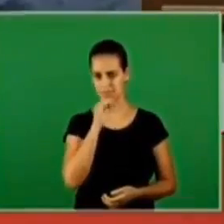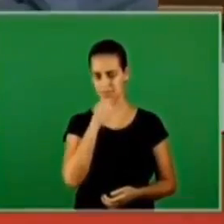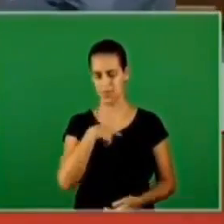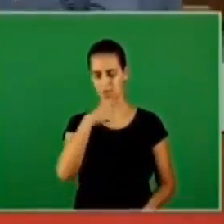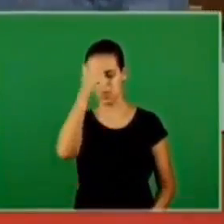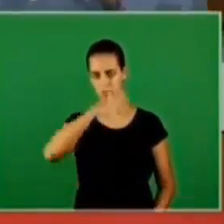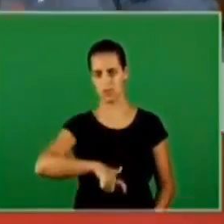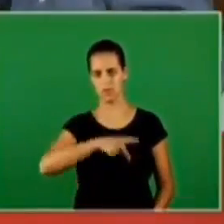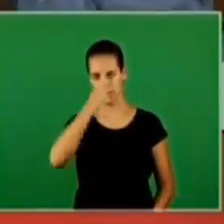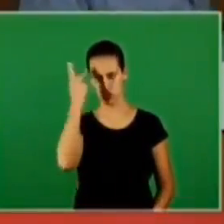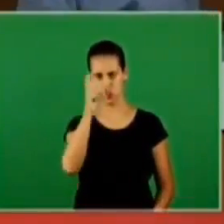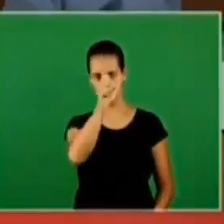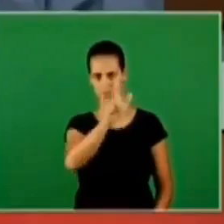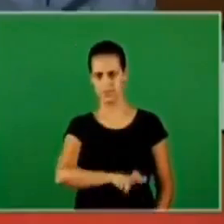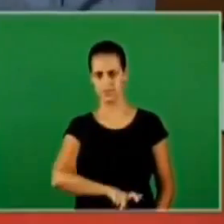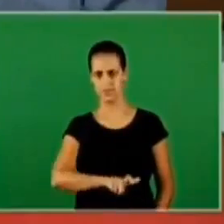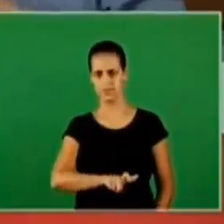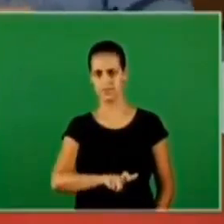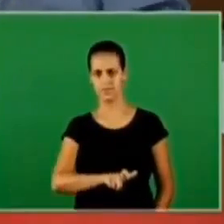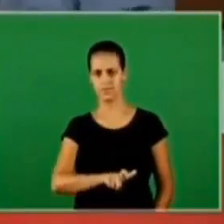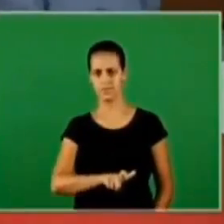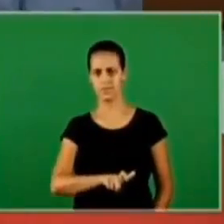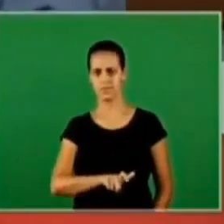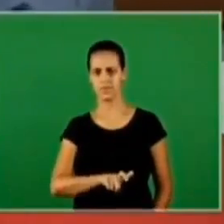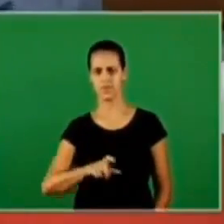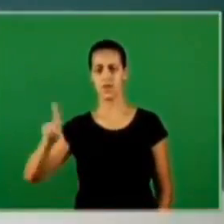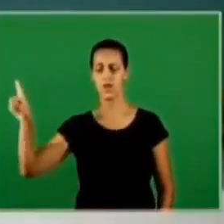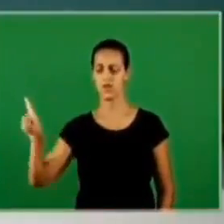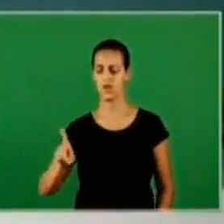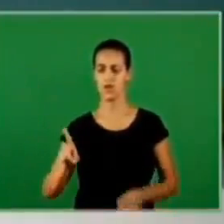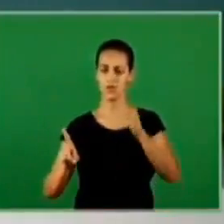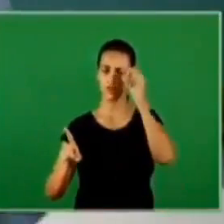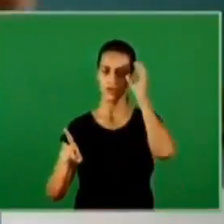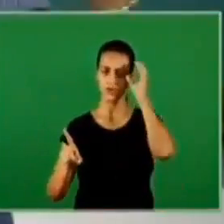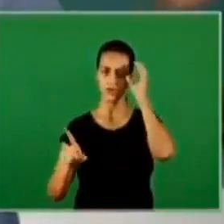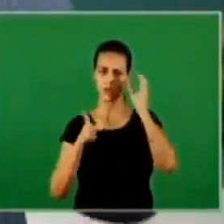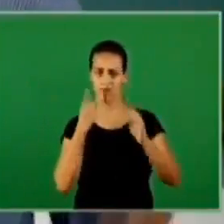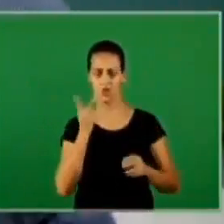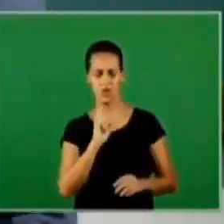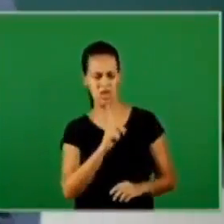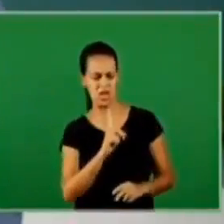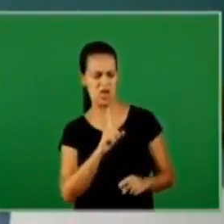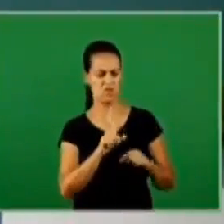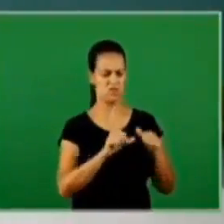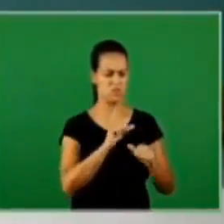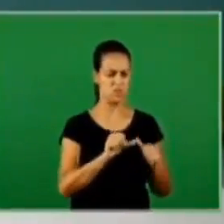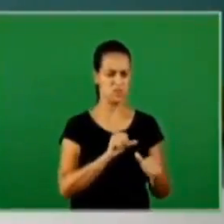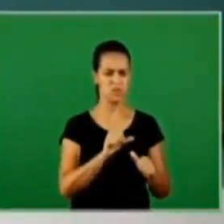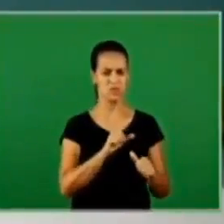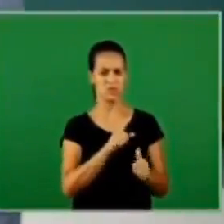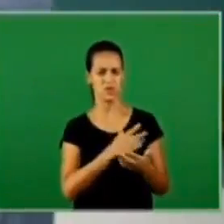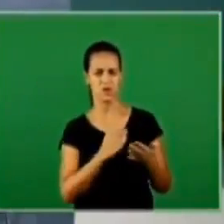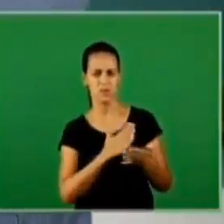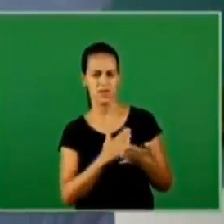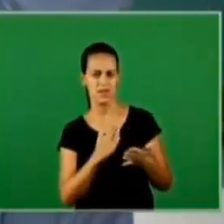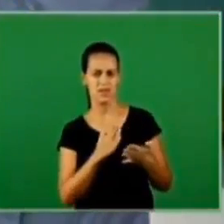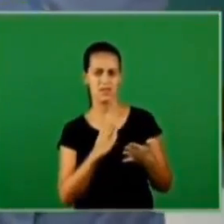I'm here, I'm completely disconnected. So then China says, no, you do this, you do